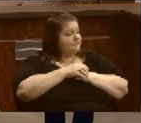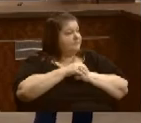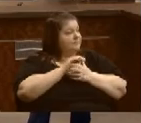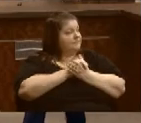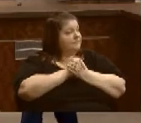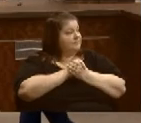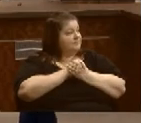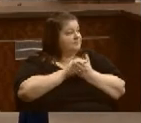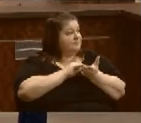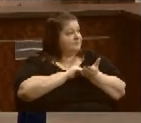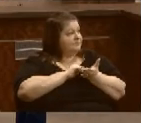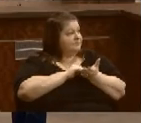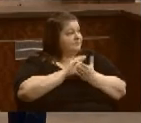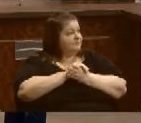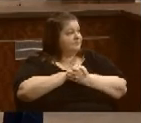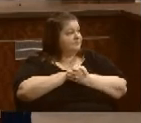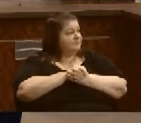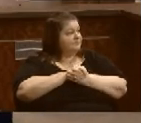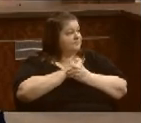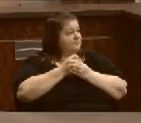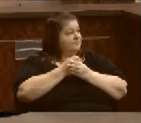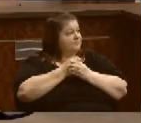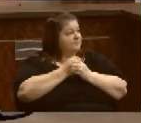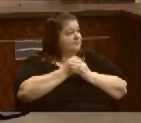Congratulations, Doc. Thank you. And